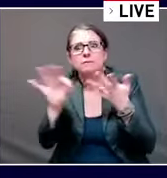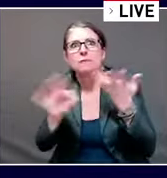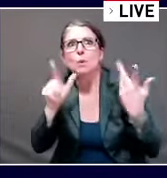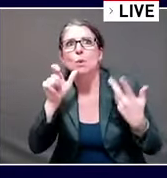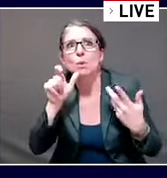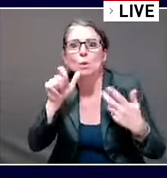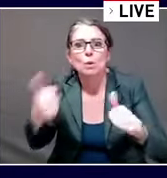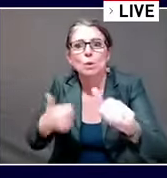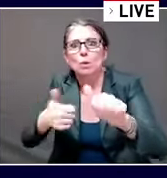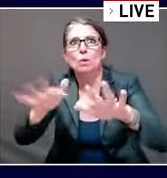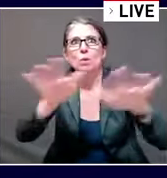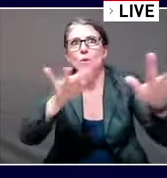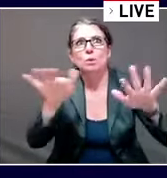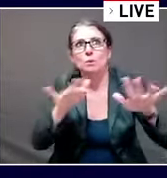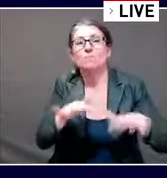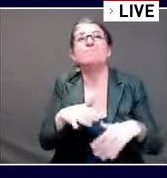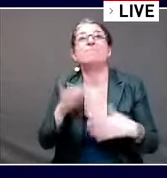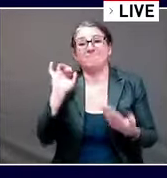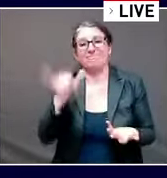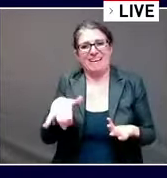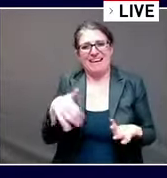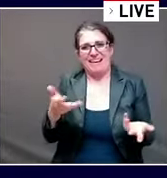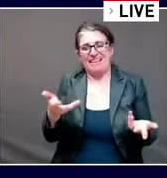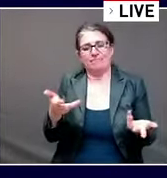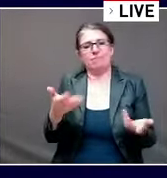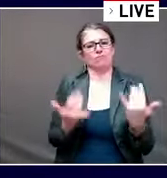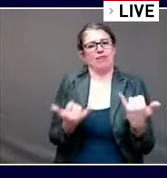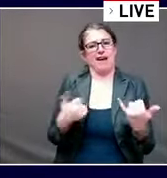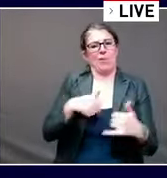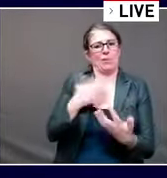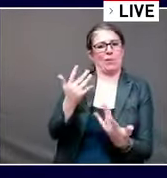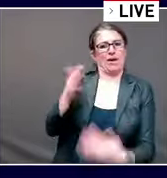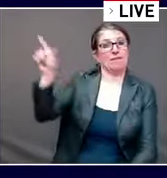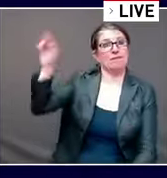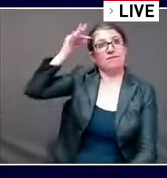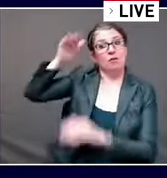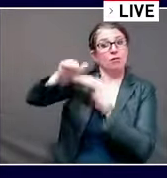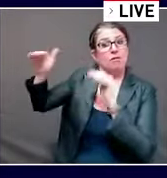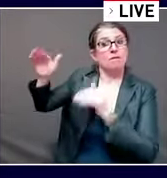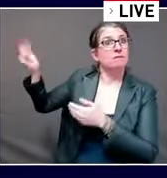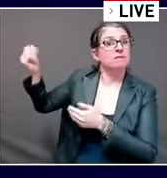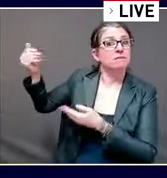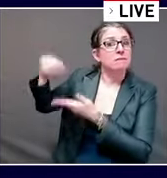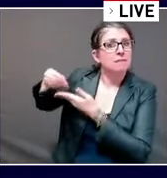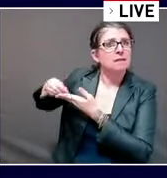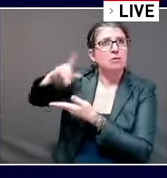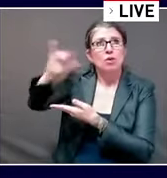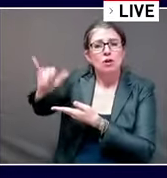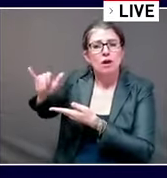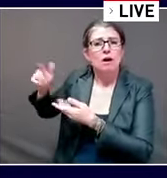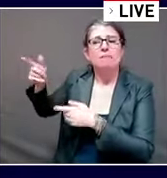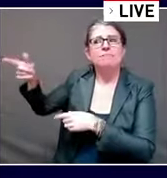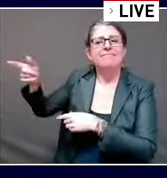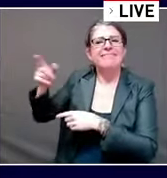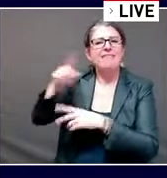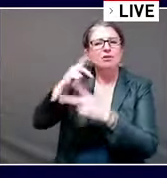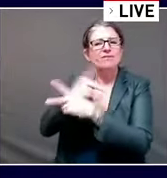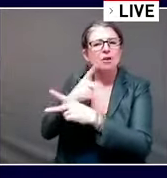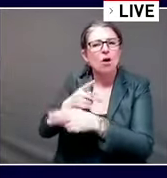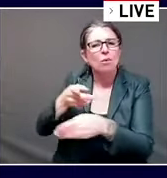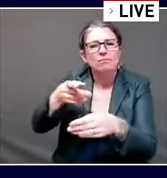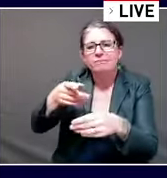as storage. That'll help inform our funding needs. But what's at stake here is really critical, Joe. What's at stake are two